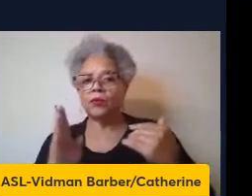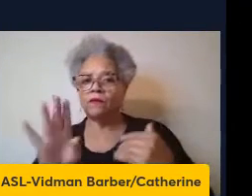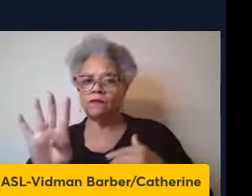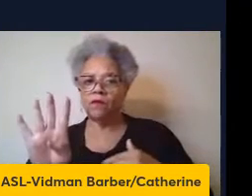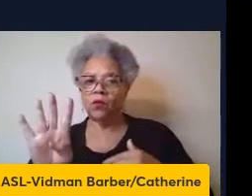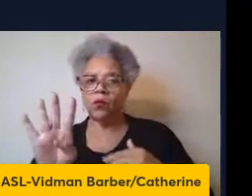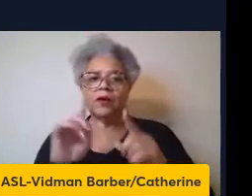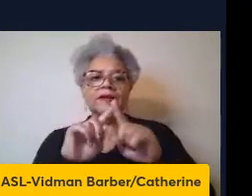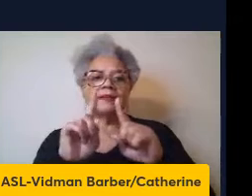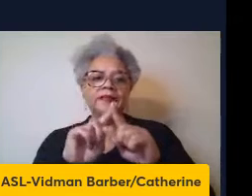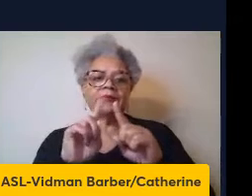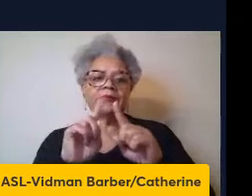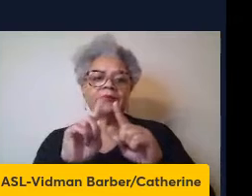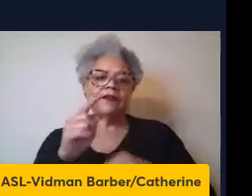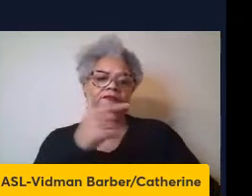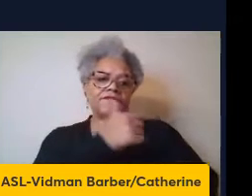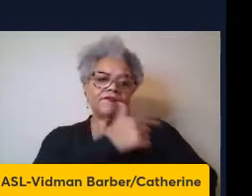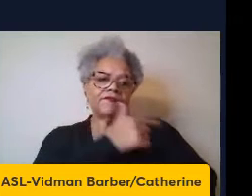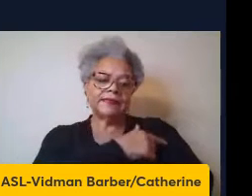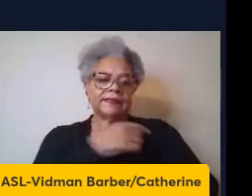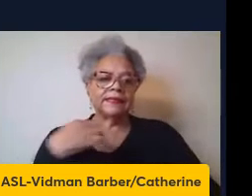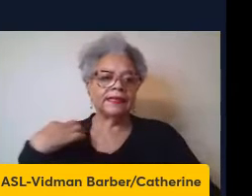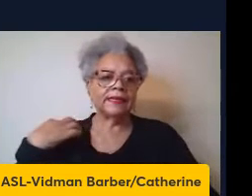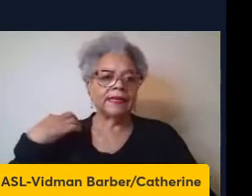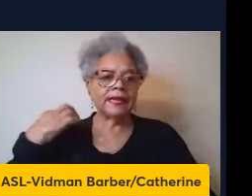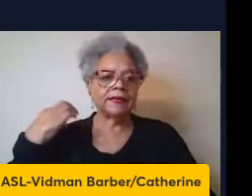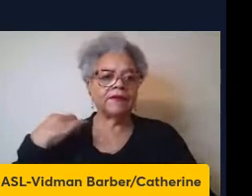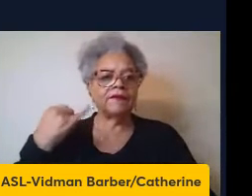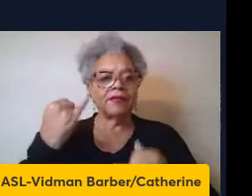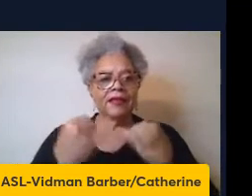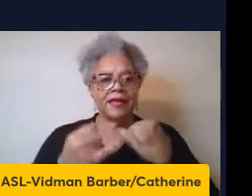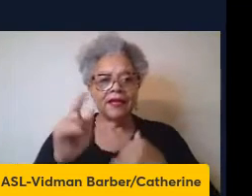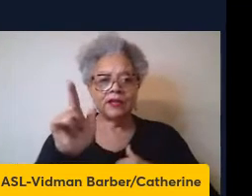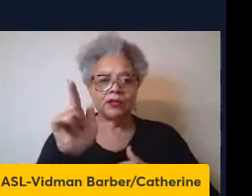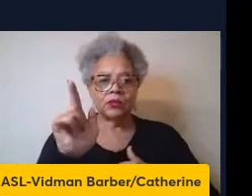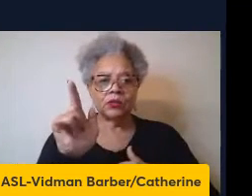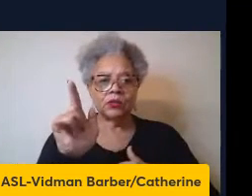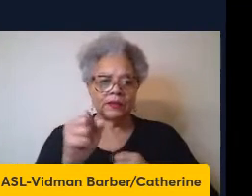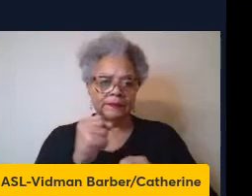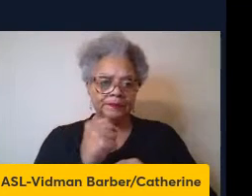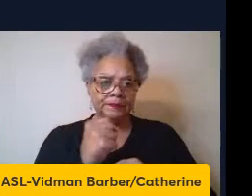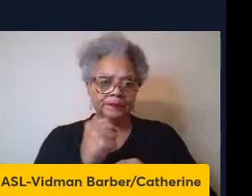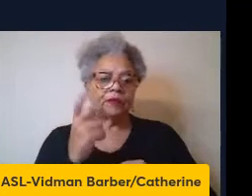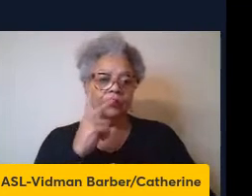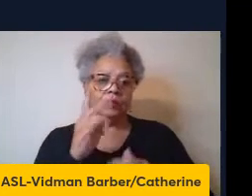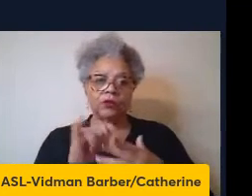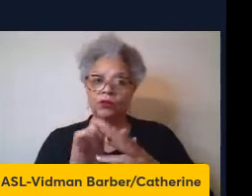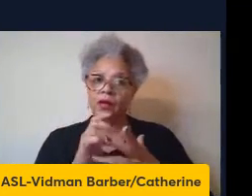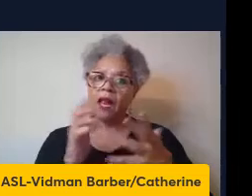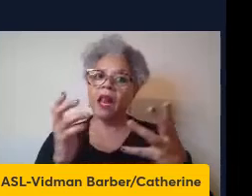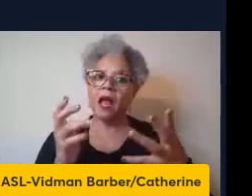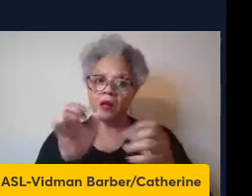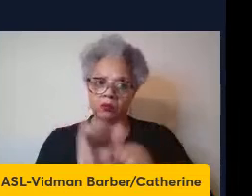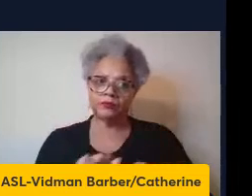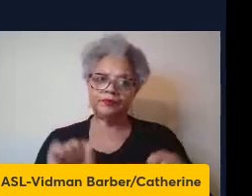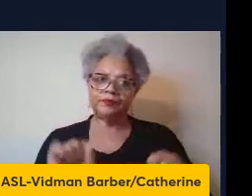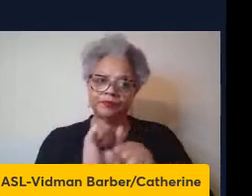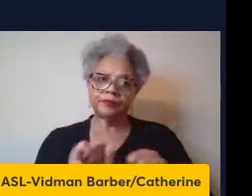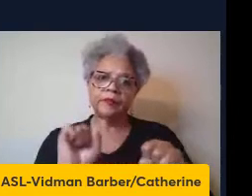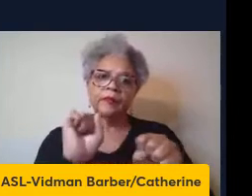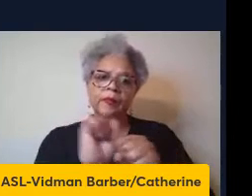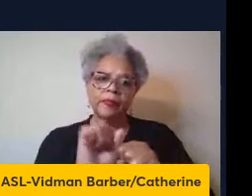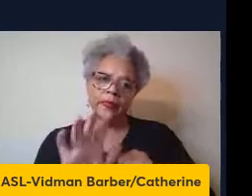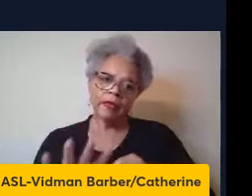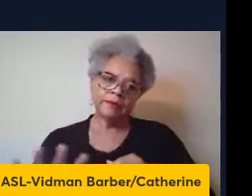vaccine candidates over the past 21 years. So you can see that we do quite a lot of work across different